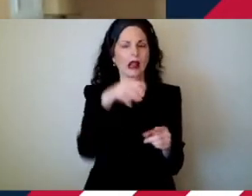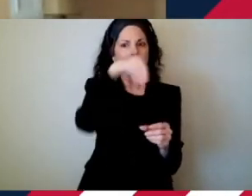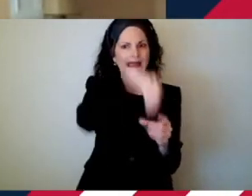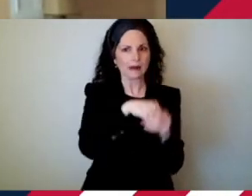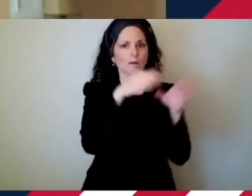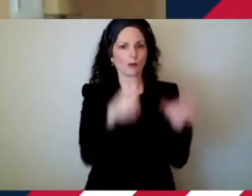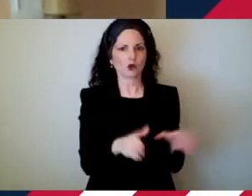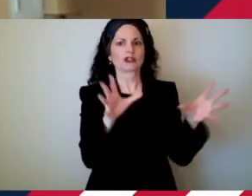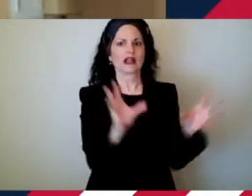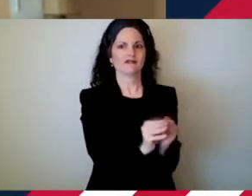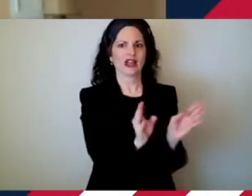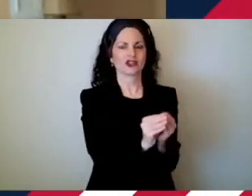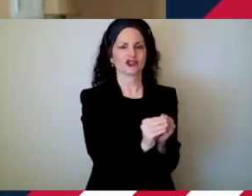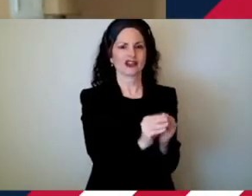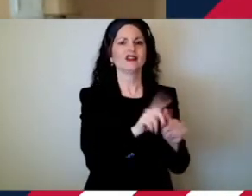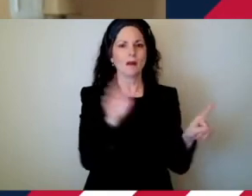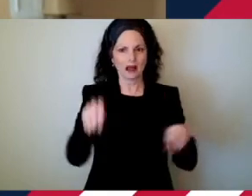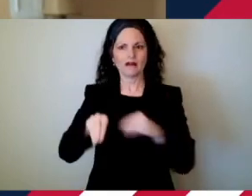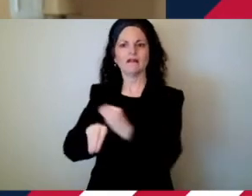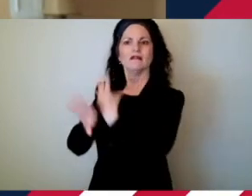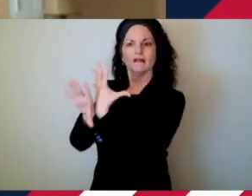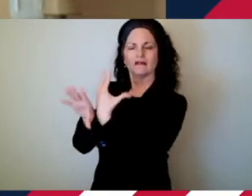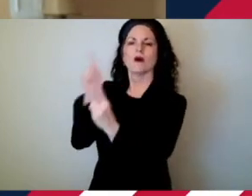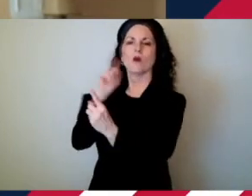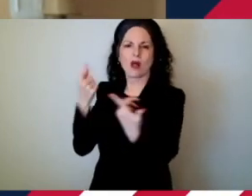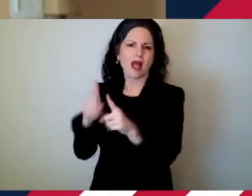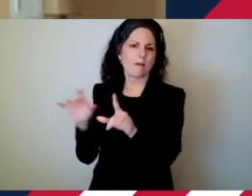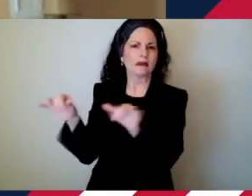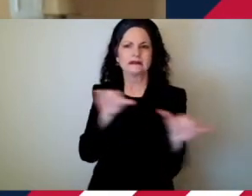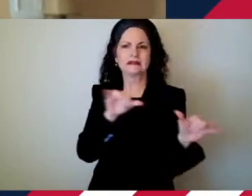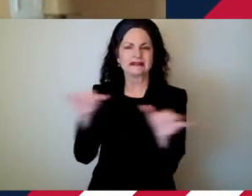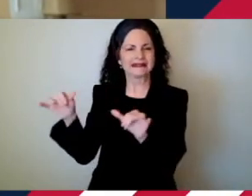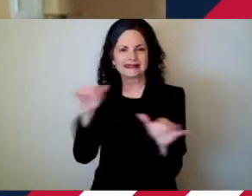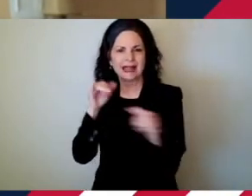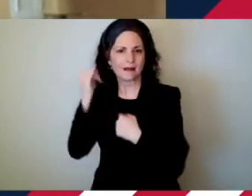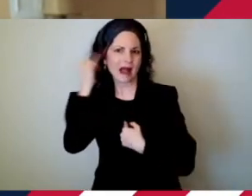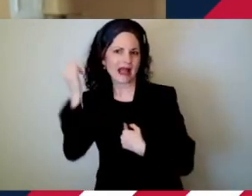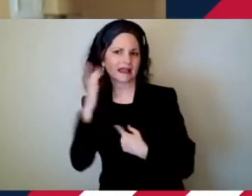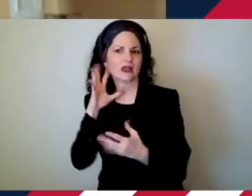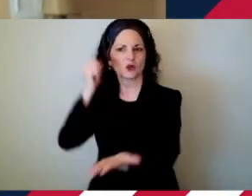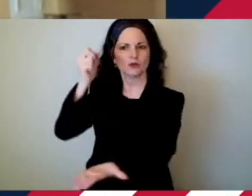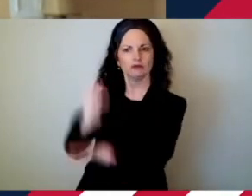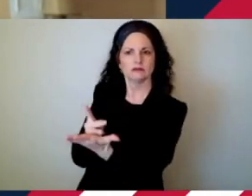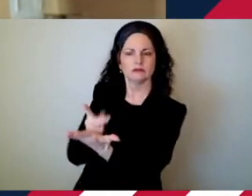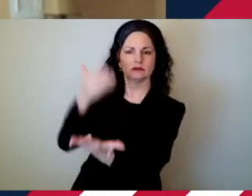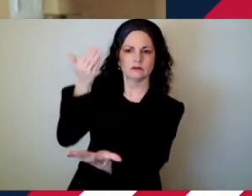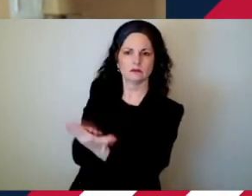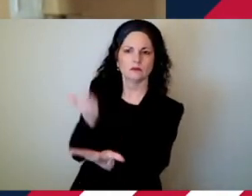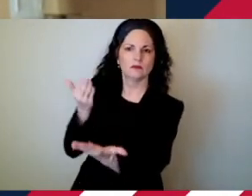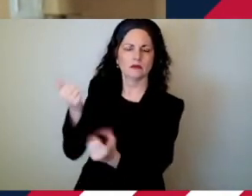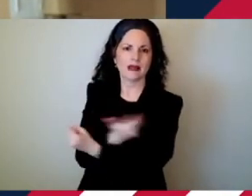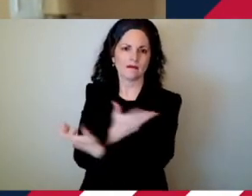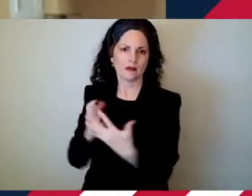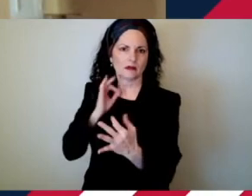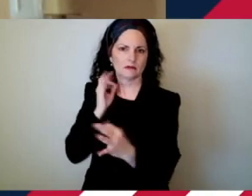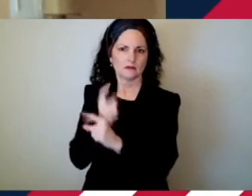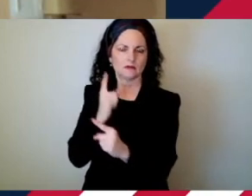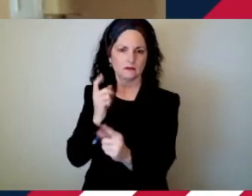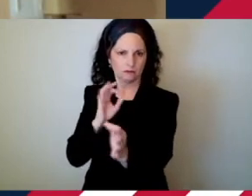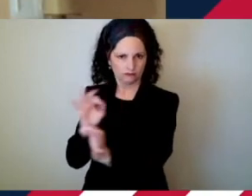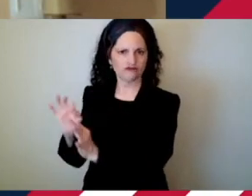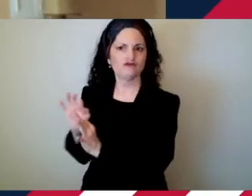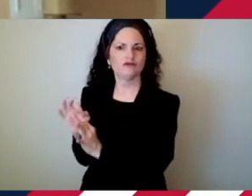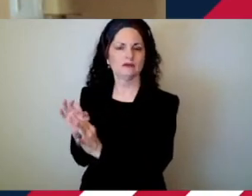nominee of one individual chosen by the presidential nominee and the conferring of that nomination on the individual as